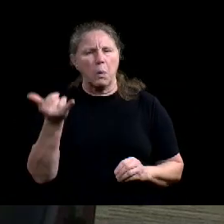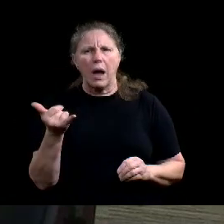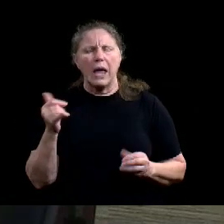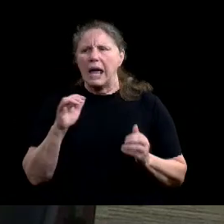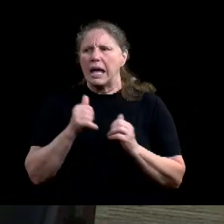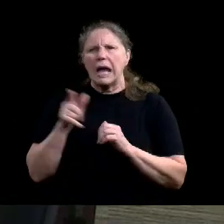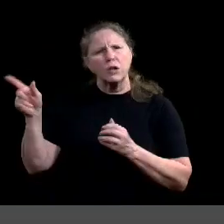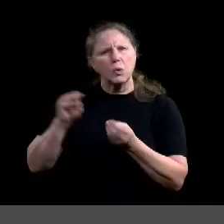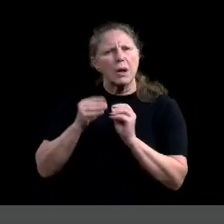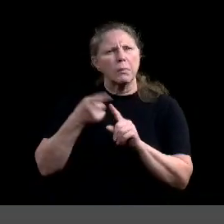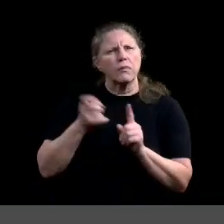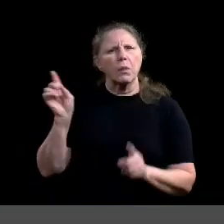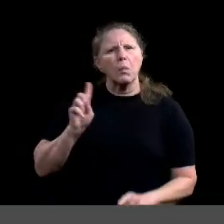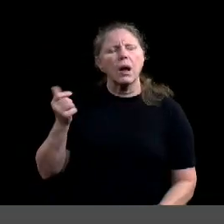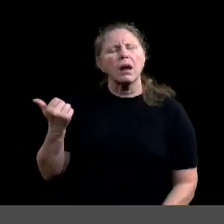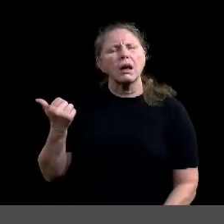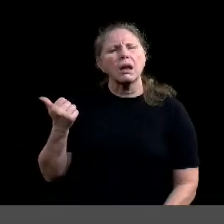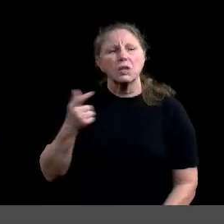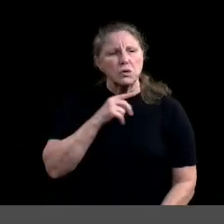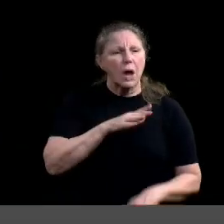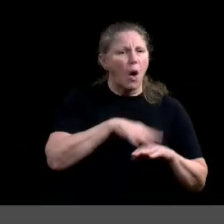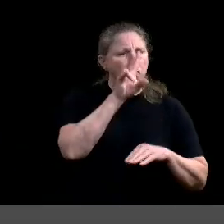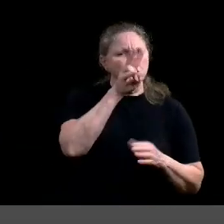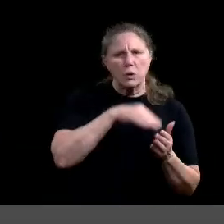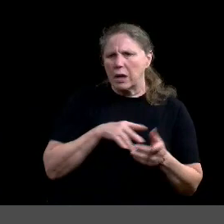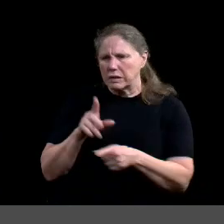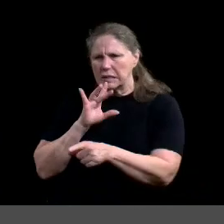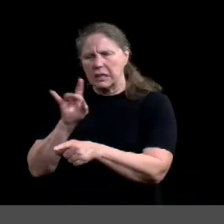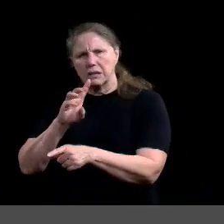administered? Yeah, I can answer that.